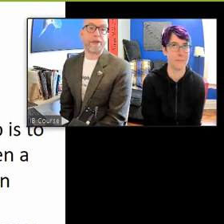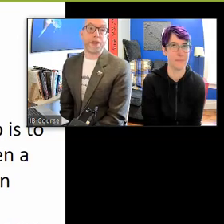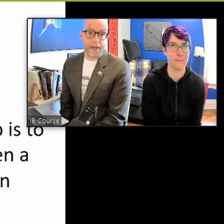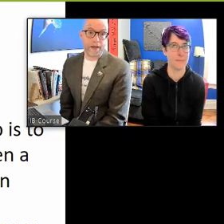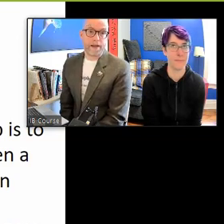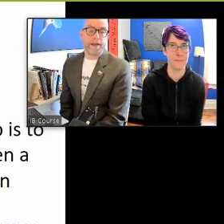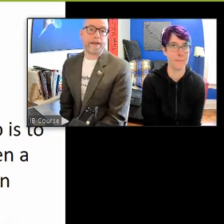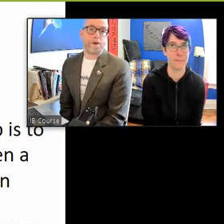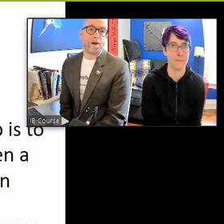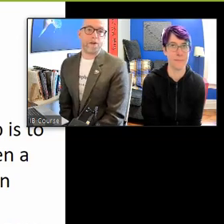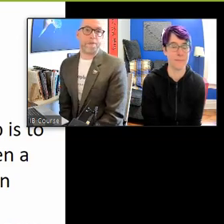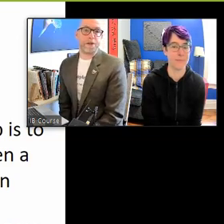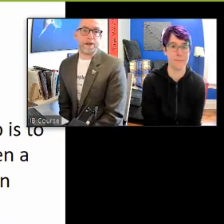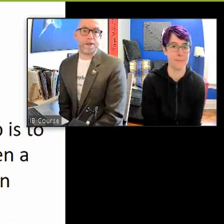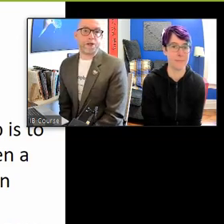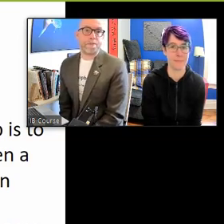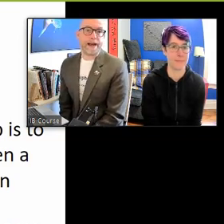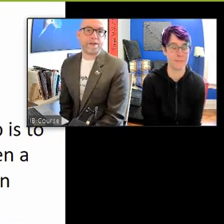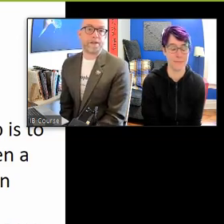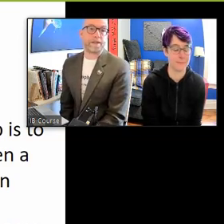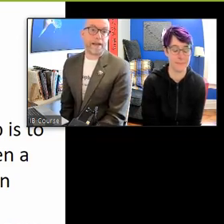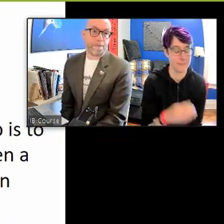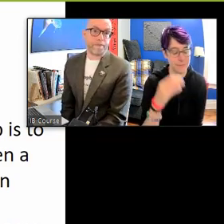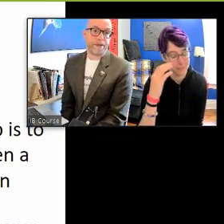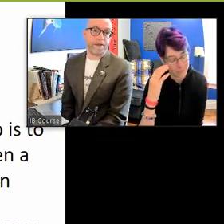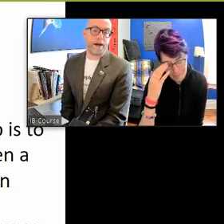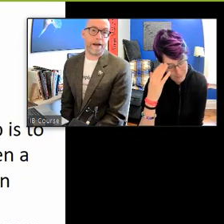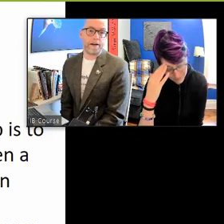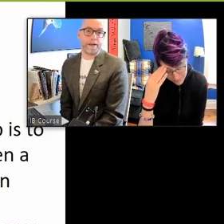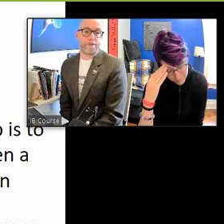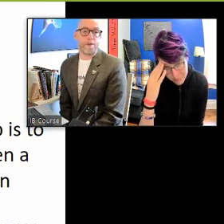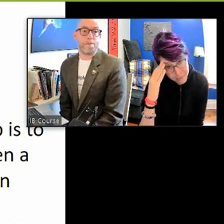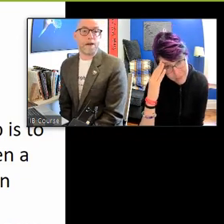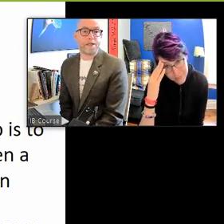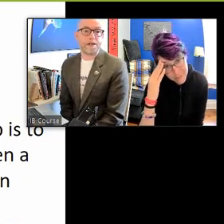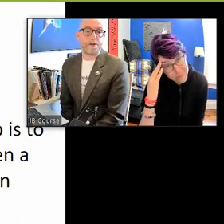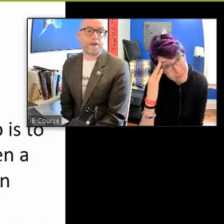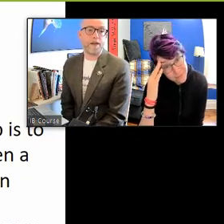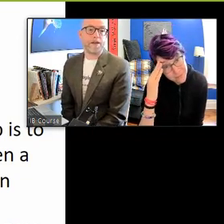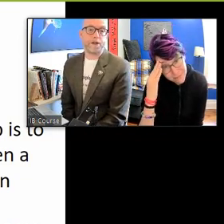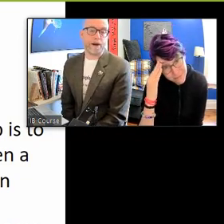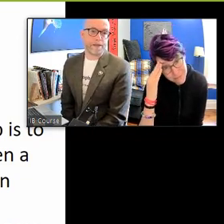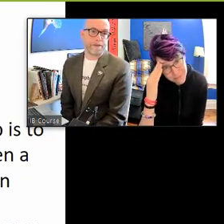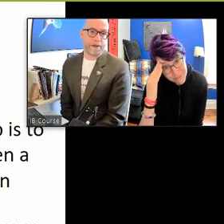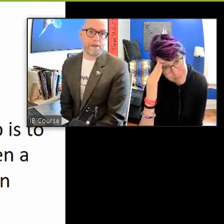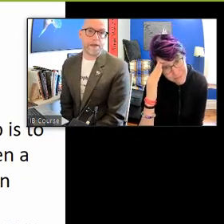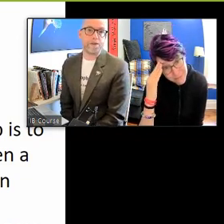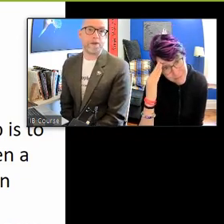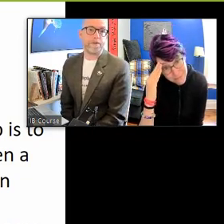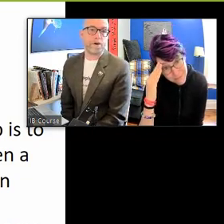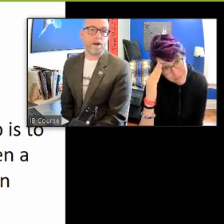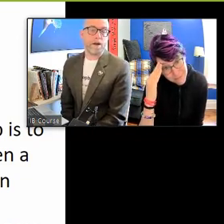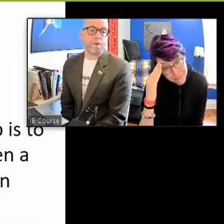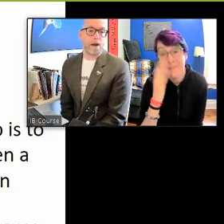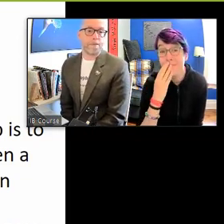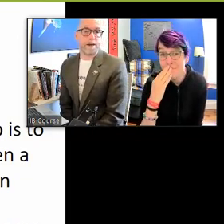And they think that it would also help the transition back to the steppe in the high Arctic from mossy tundra to grassy fields. And so